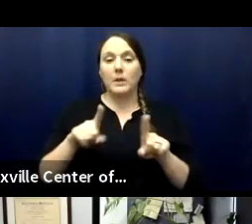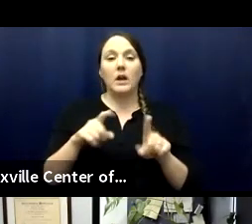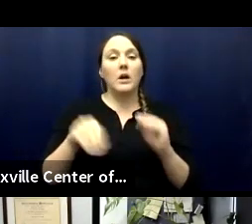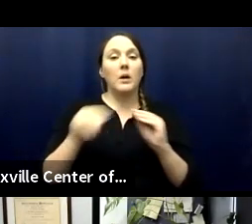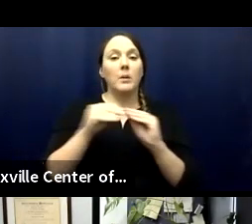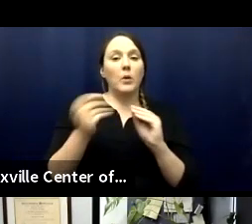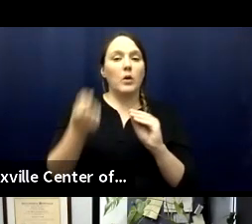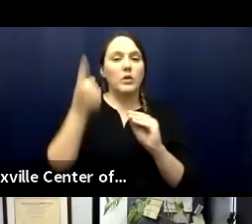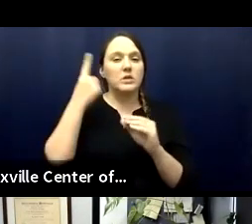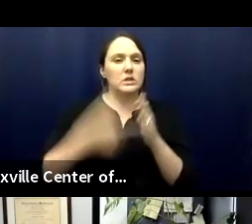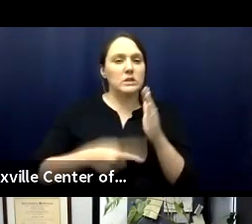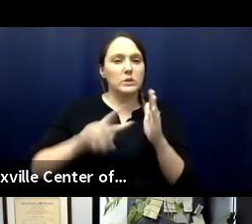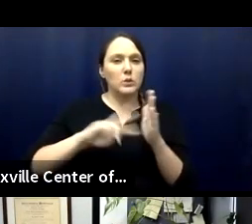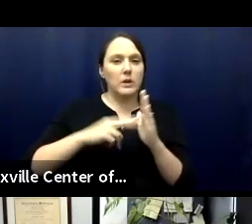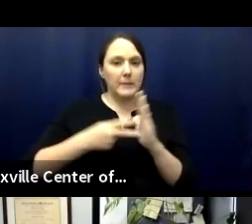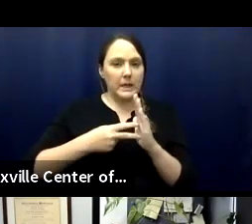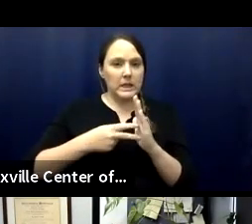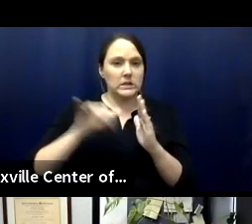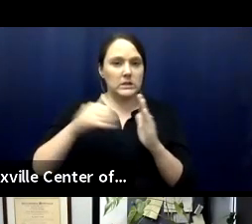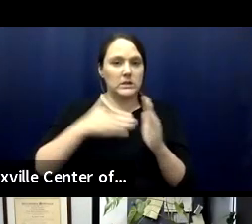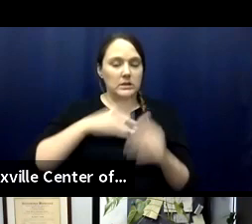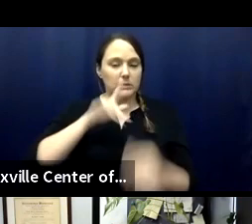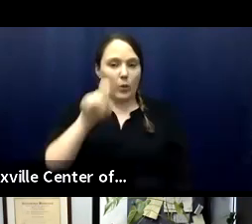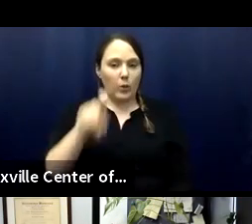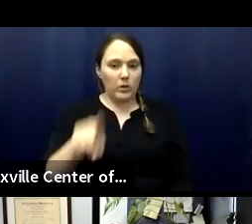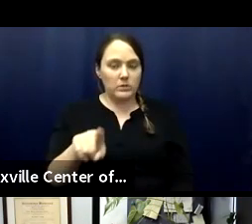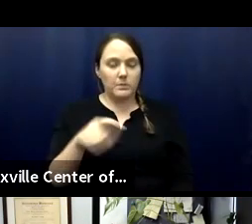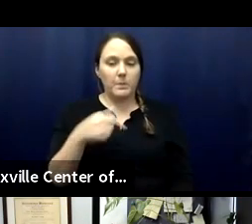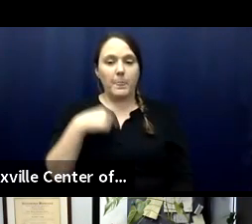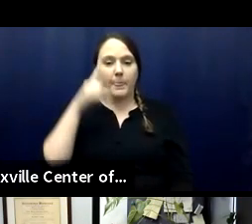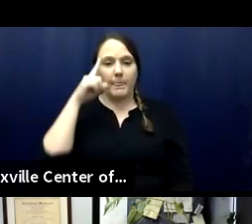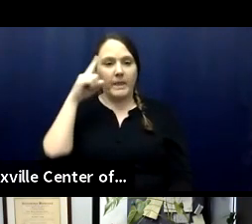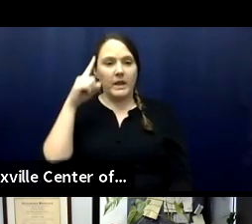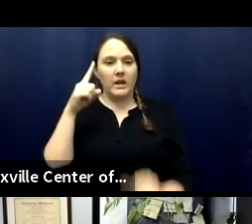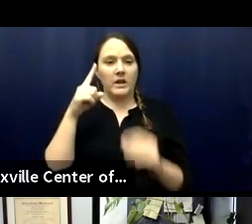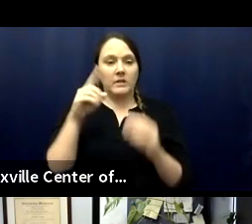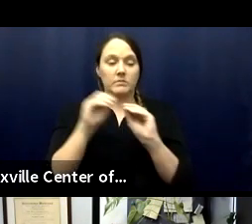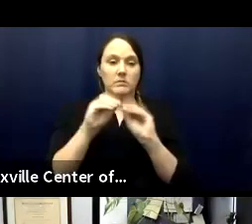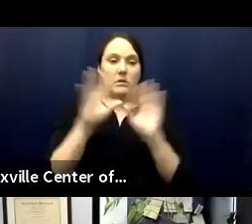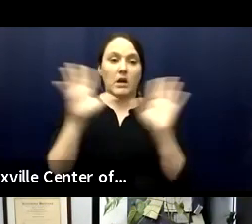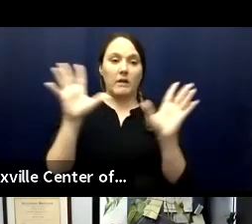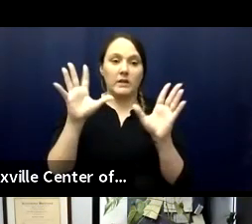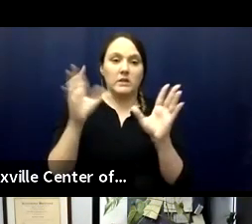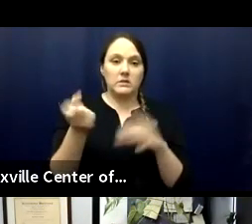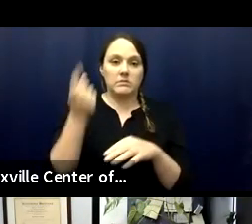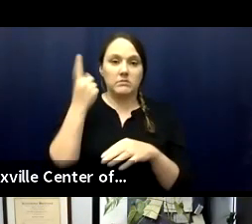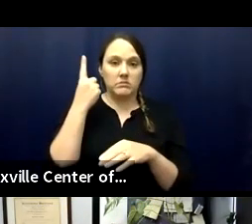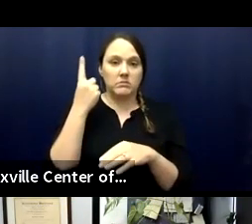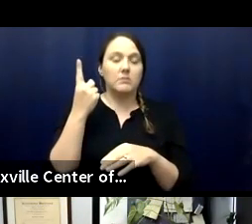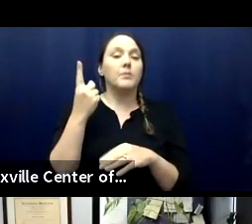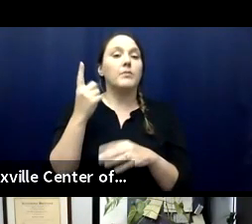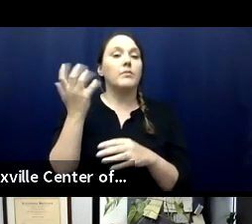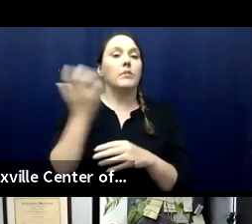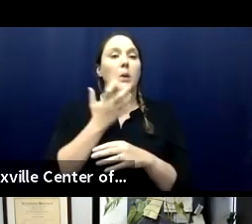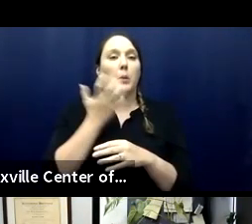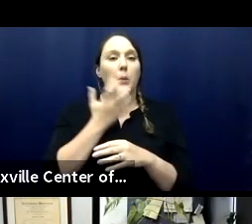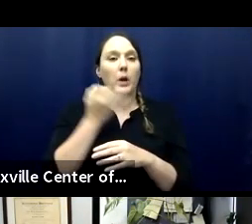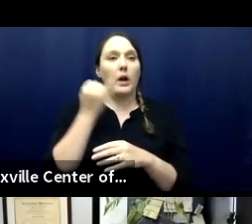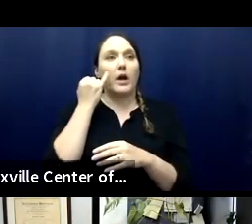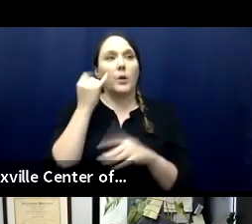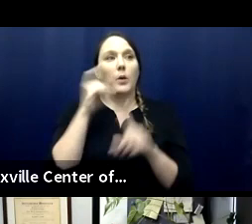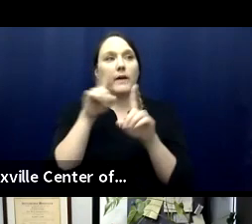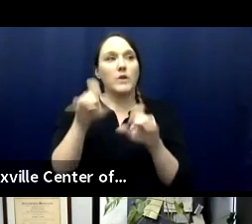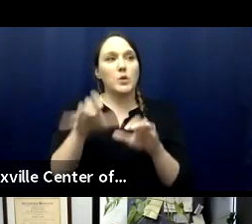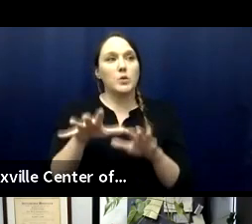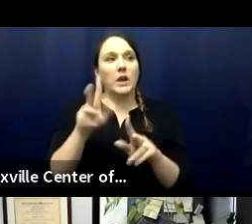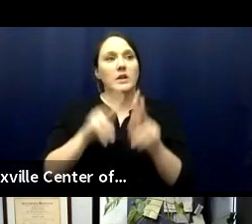it means is what I have the question about. I mean, I think the obvious interpretation is, wow, if you test